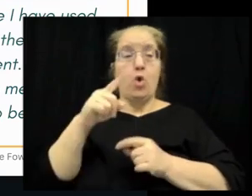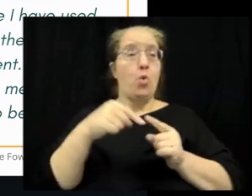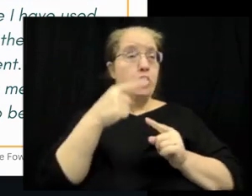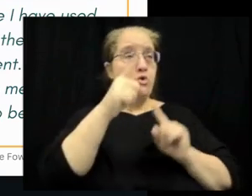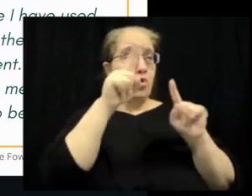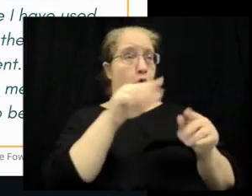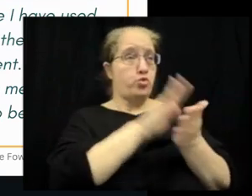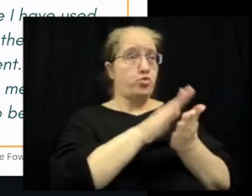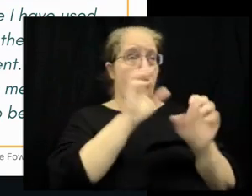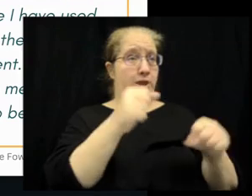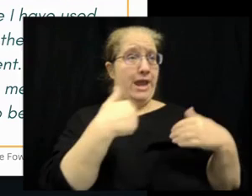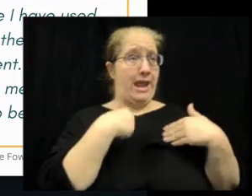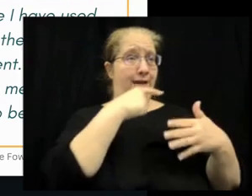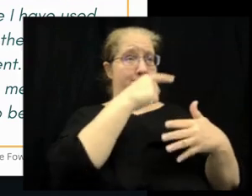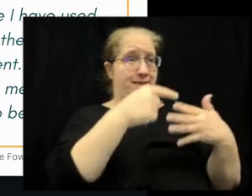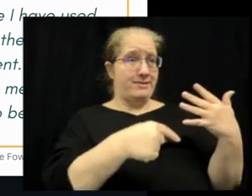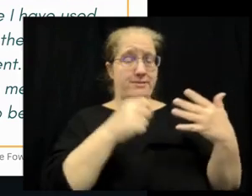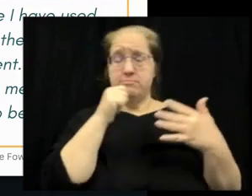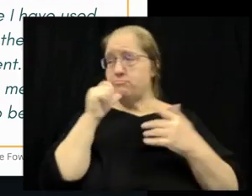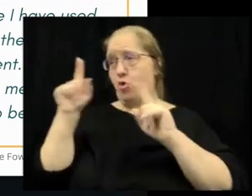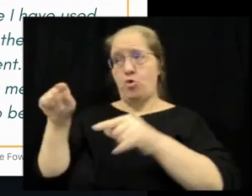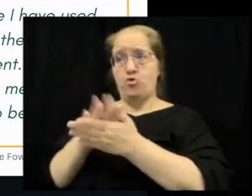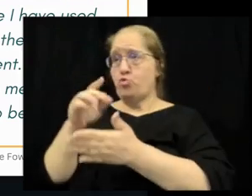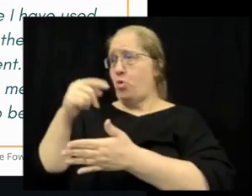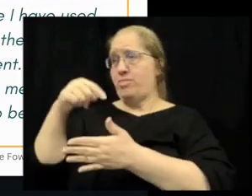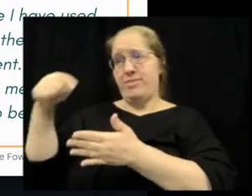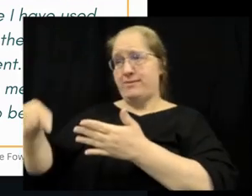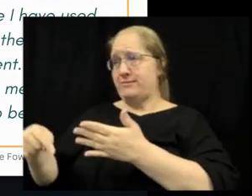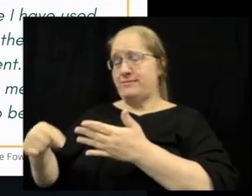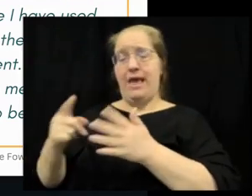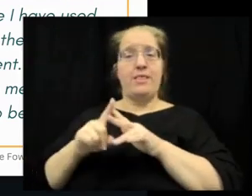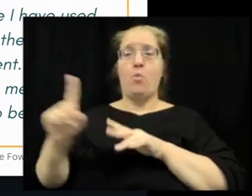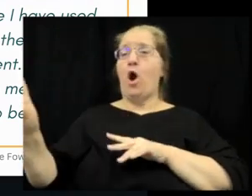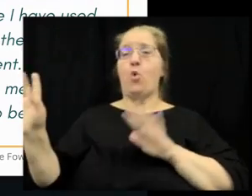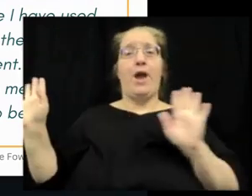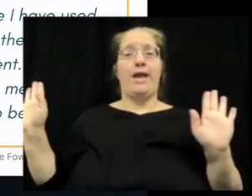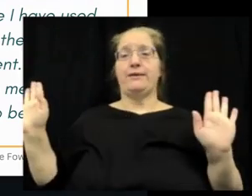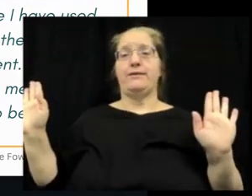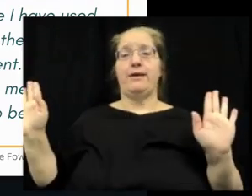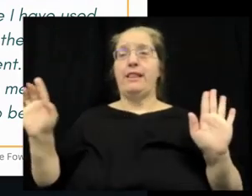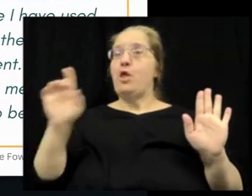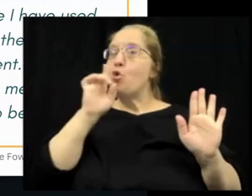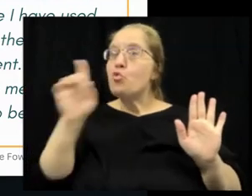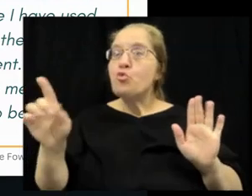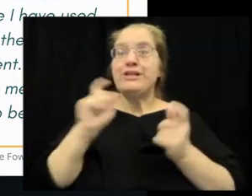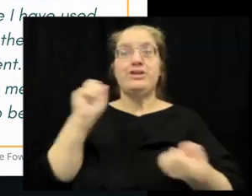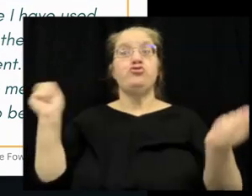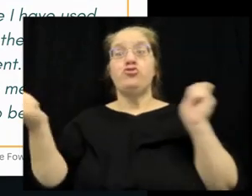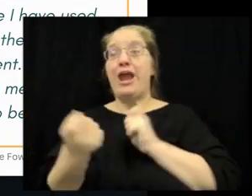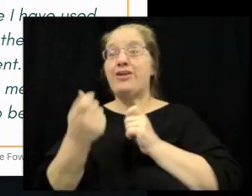get this. When you don't go to school, this happens, and walk out the door. And that was a real game changer for